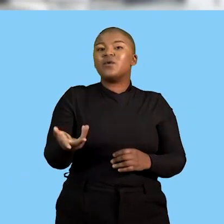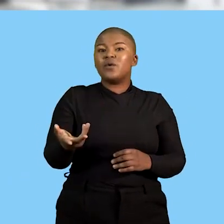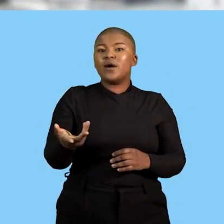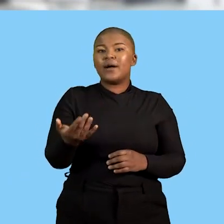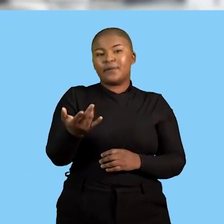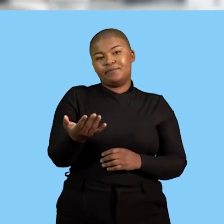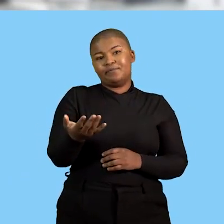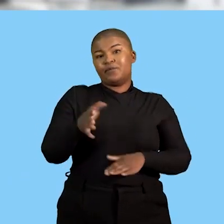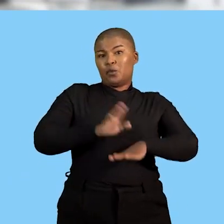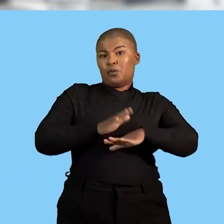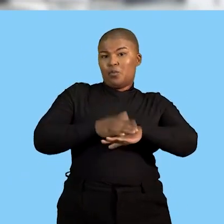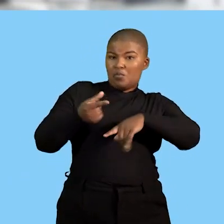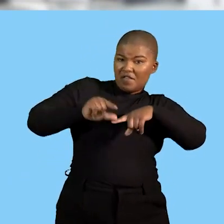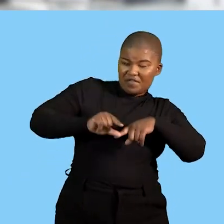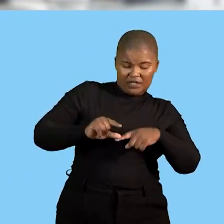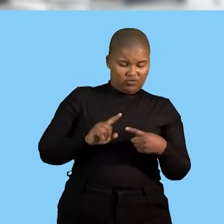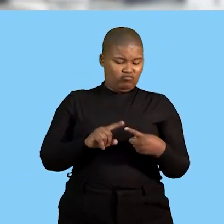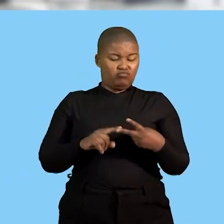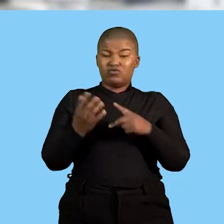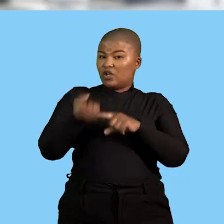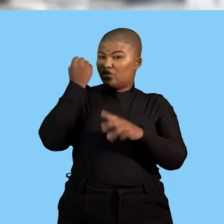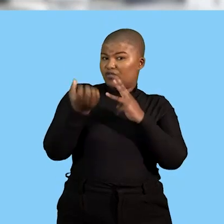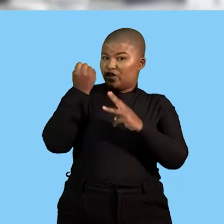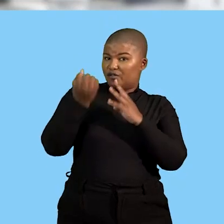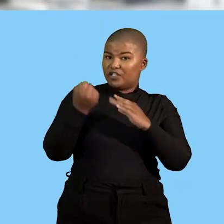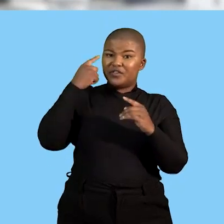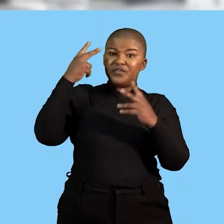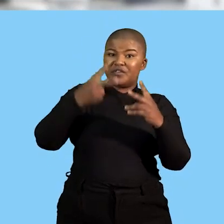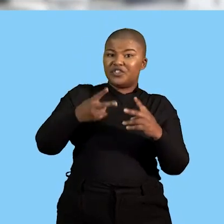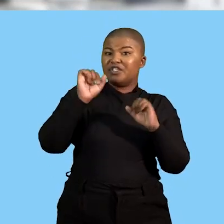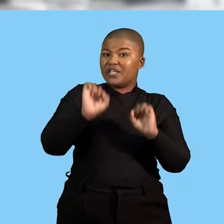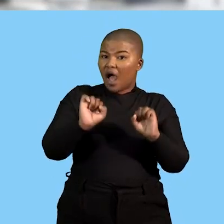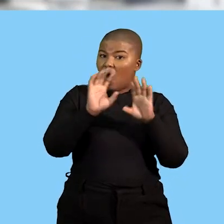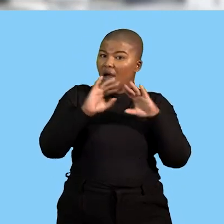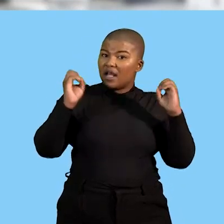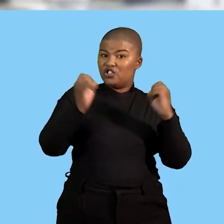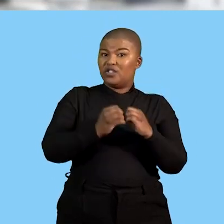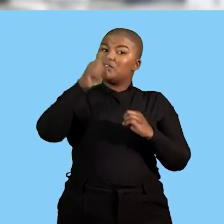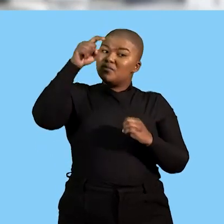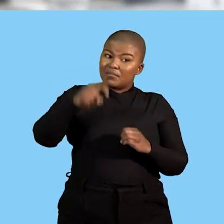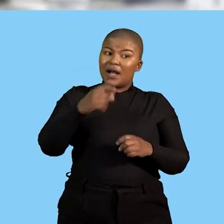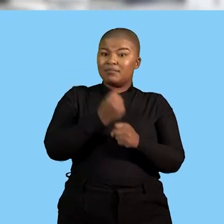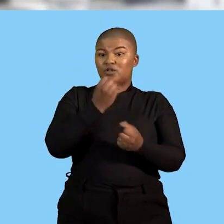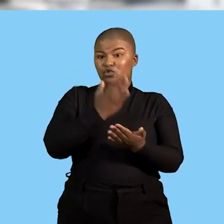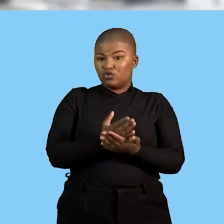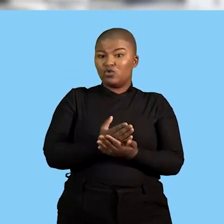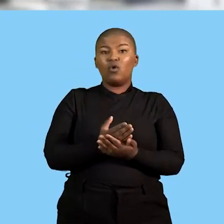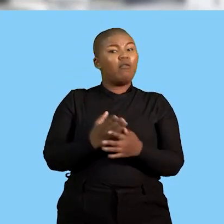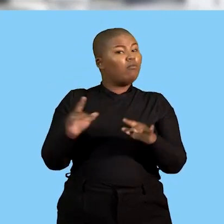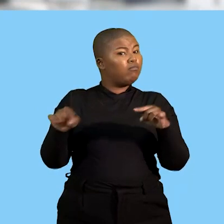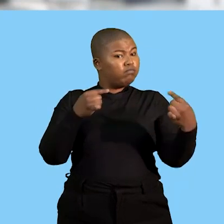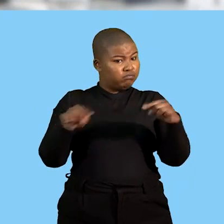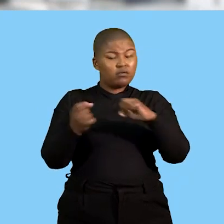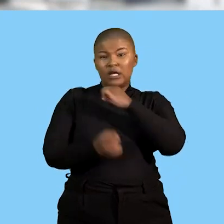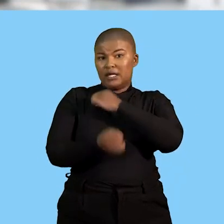having more profit and achieving the vision and mission of the organization, you have to be sensing conflict. And